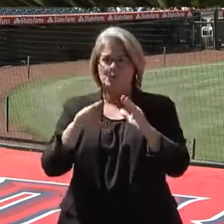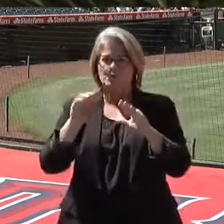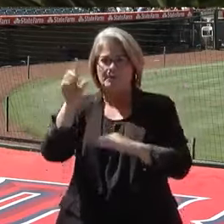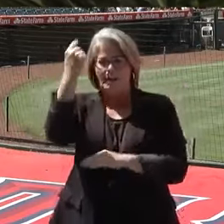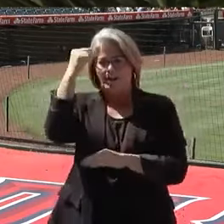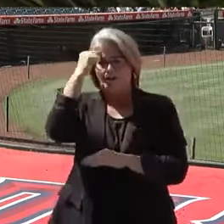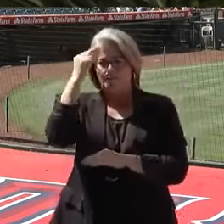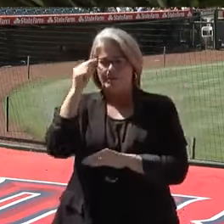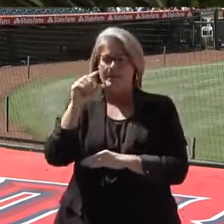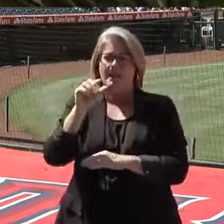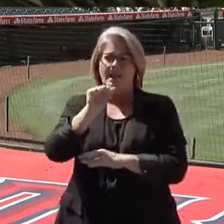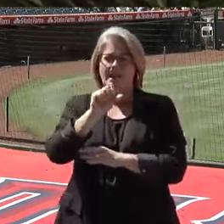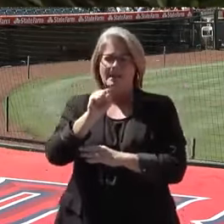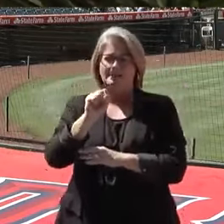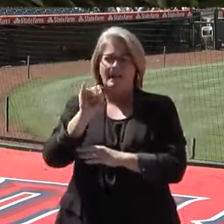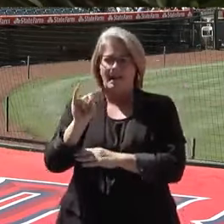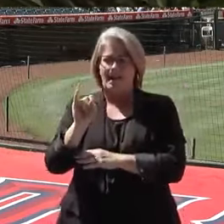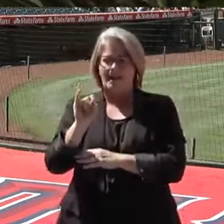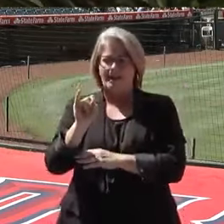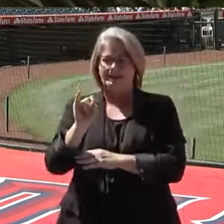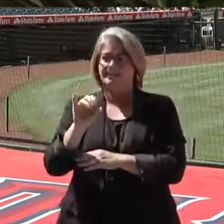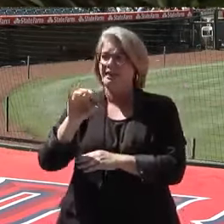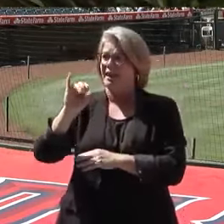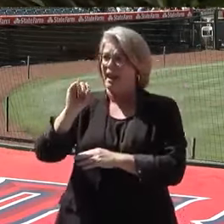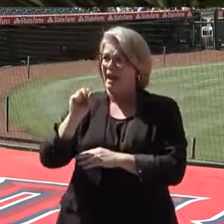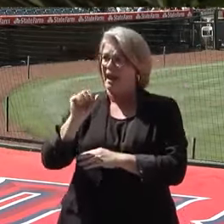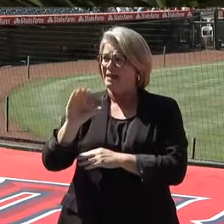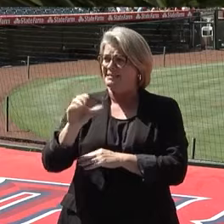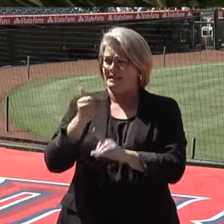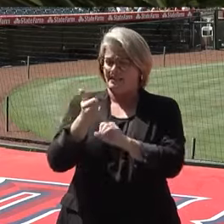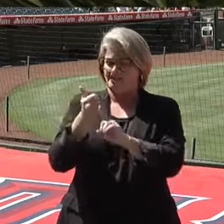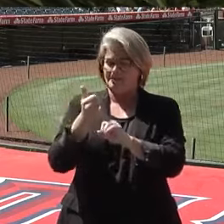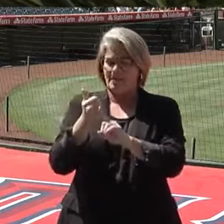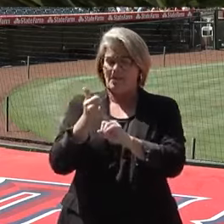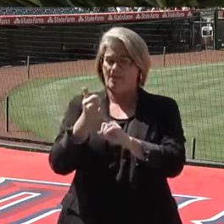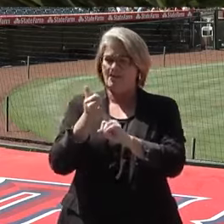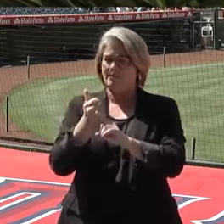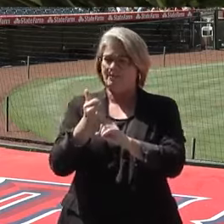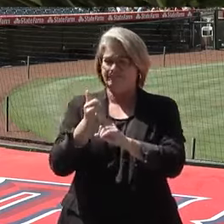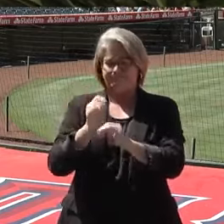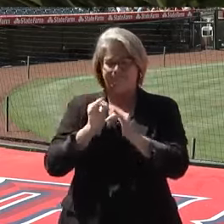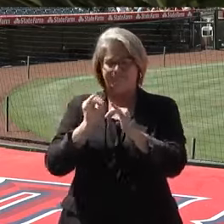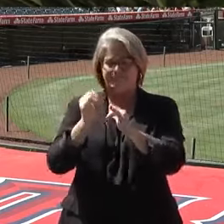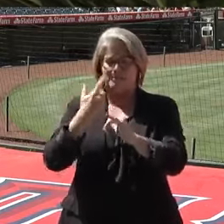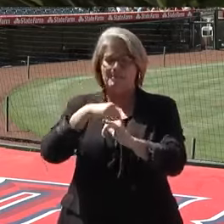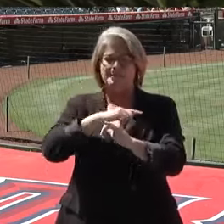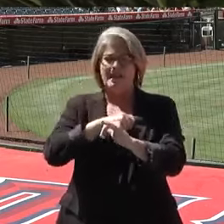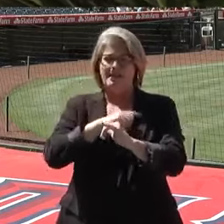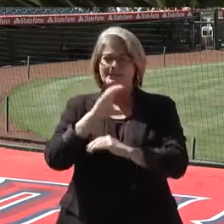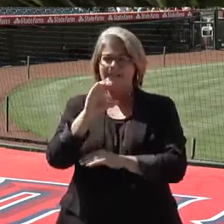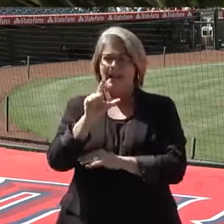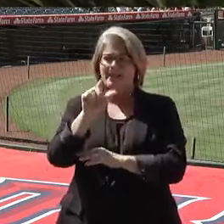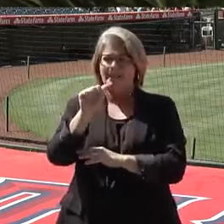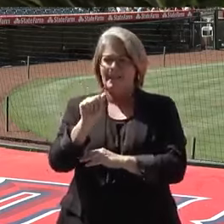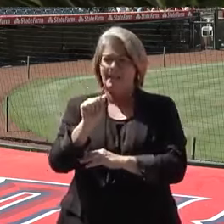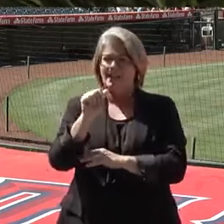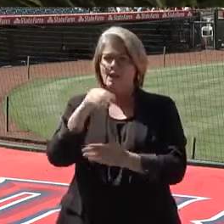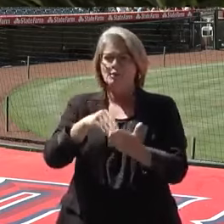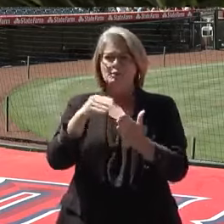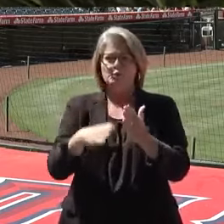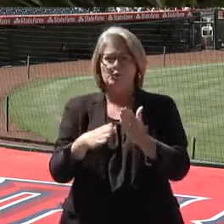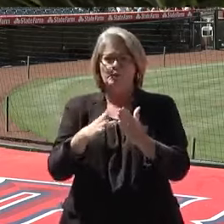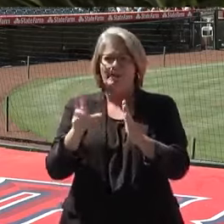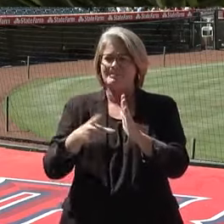Students Incorporated. Isaac is one of us. He's a CLA student. Isaac is double majoring in political science